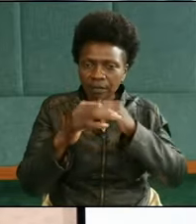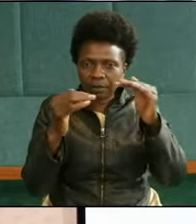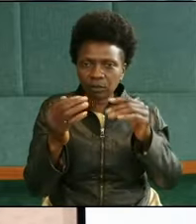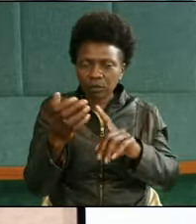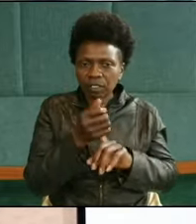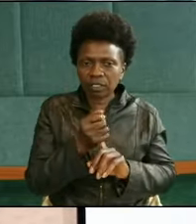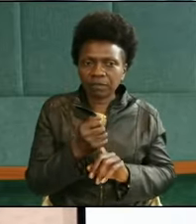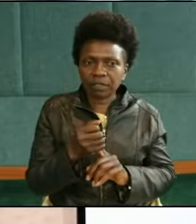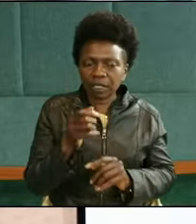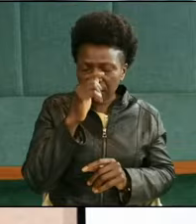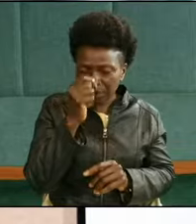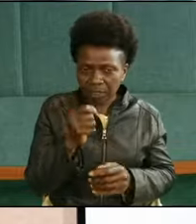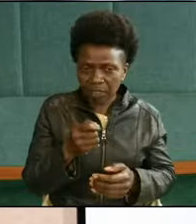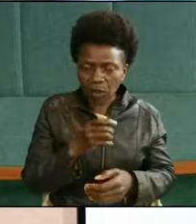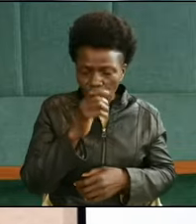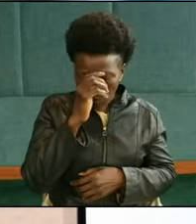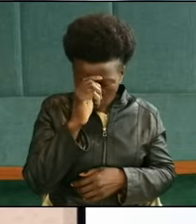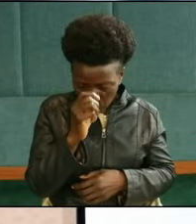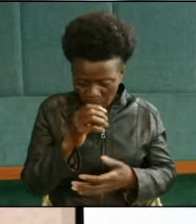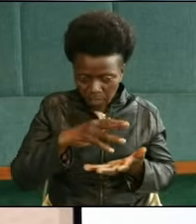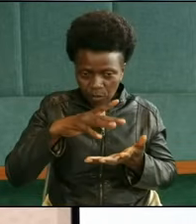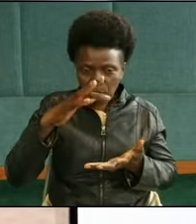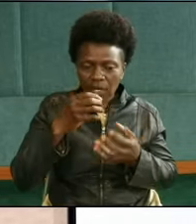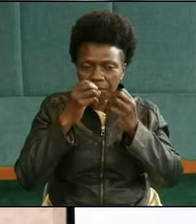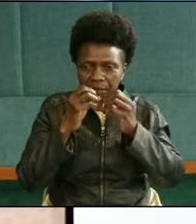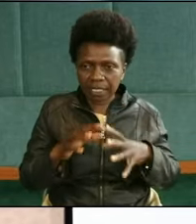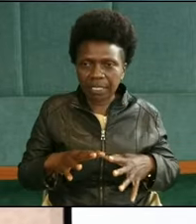and honor and glory and blessing.